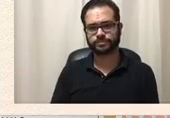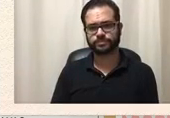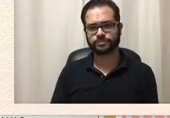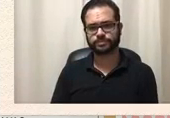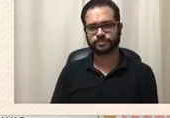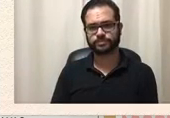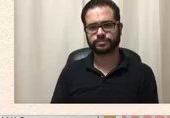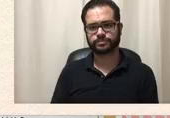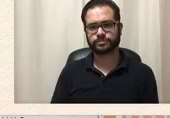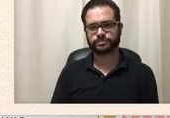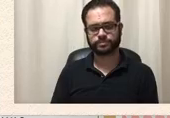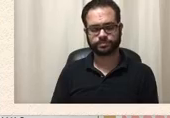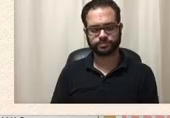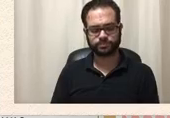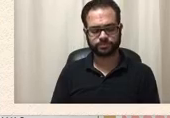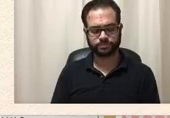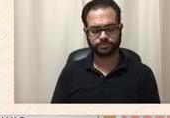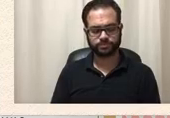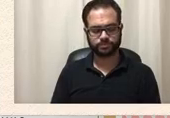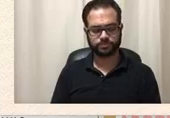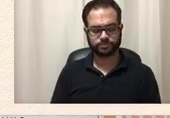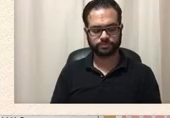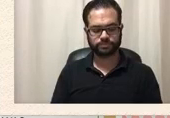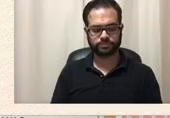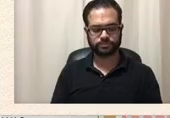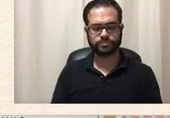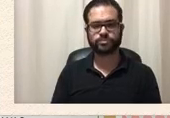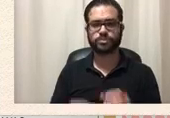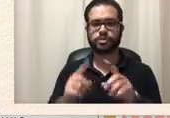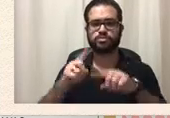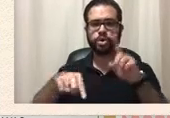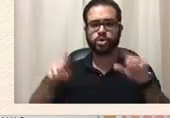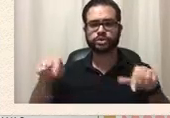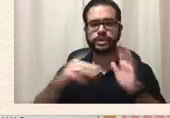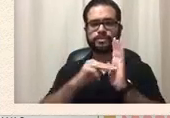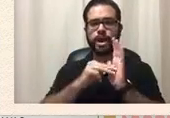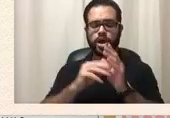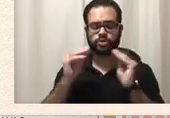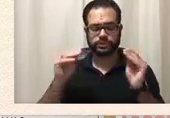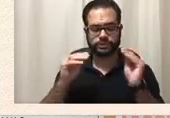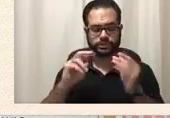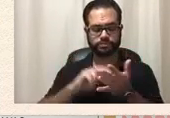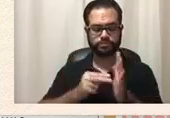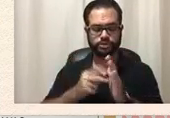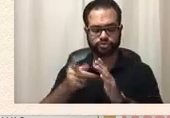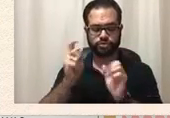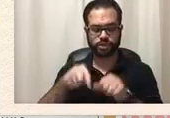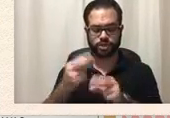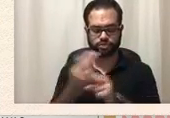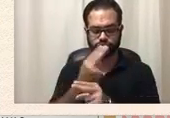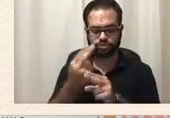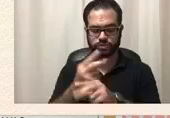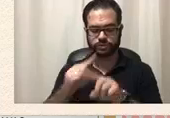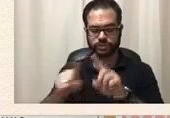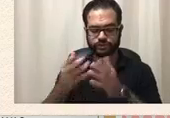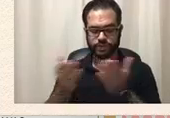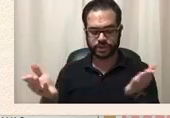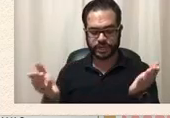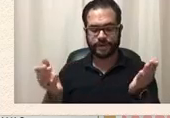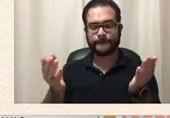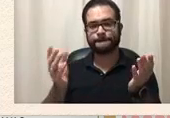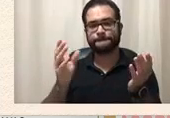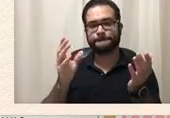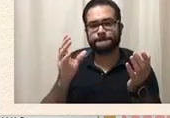Multimodal teaching. Multimodal is when you use all the different senses when learning new things. All senses such as